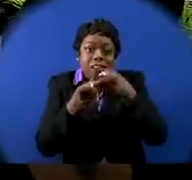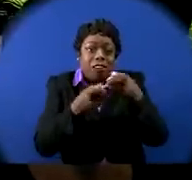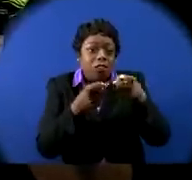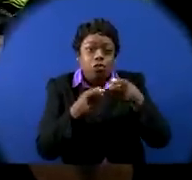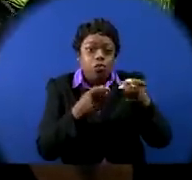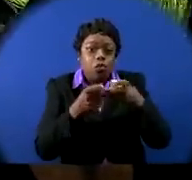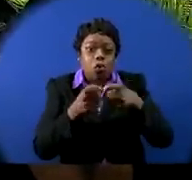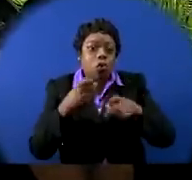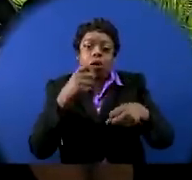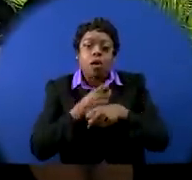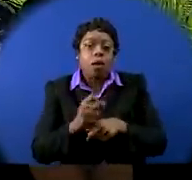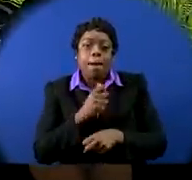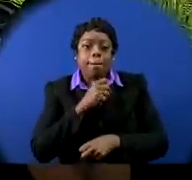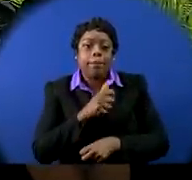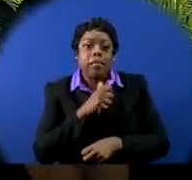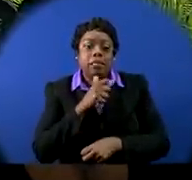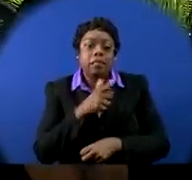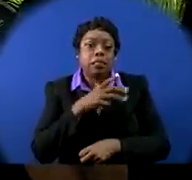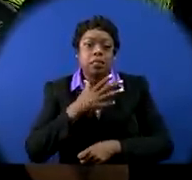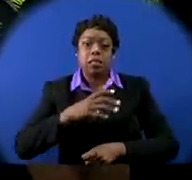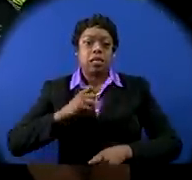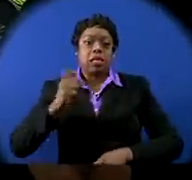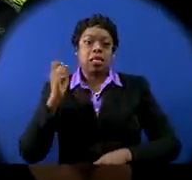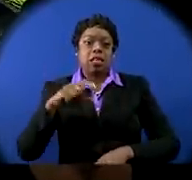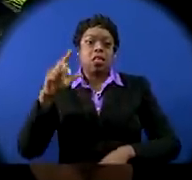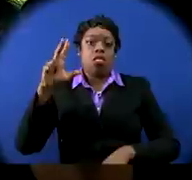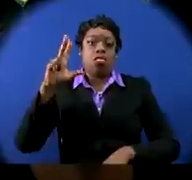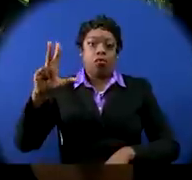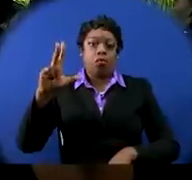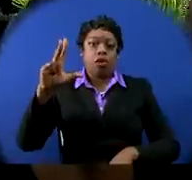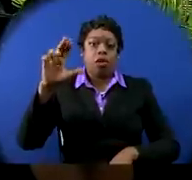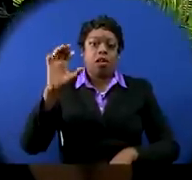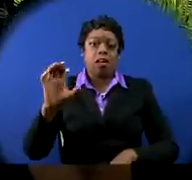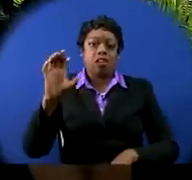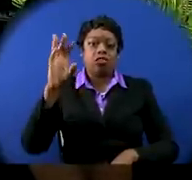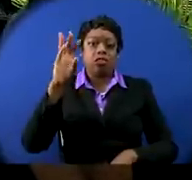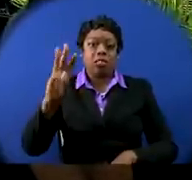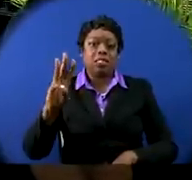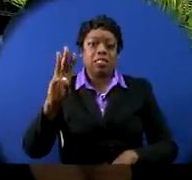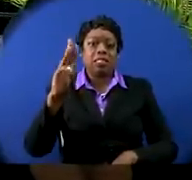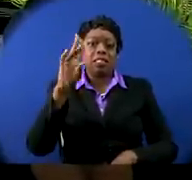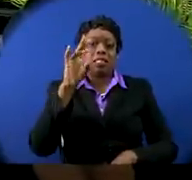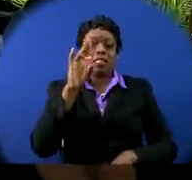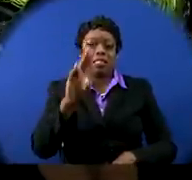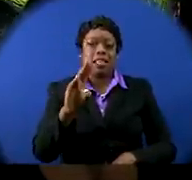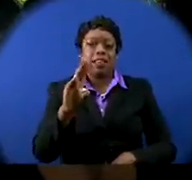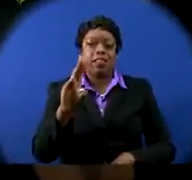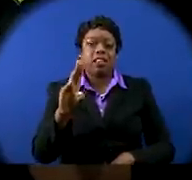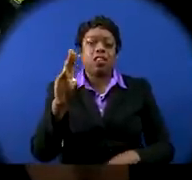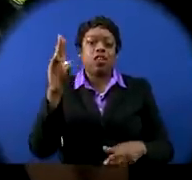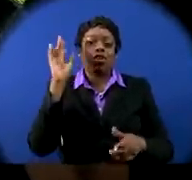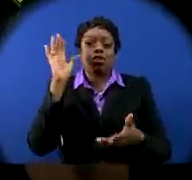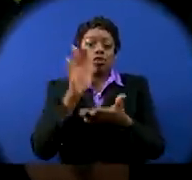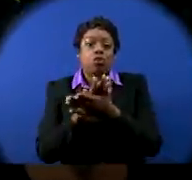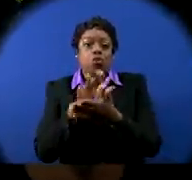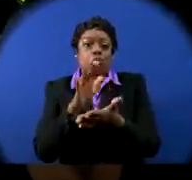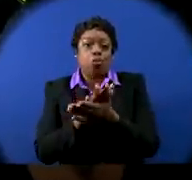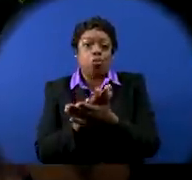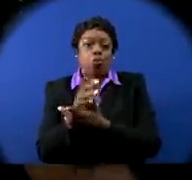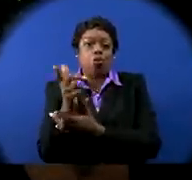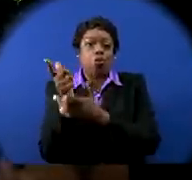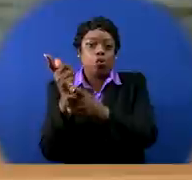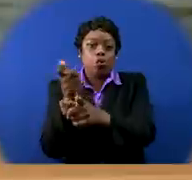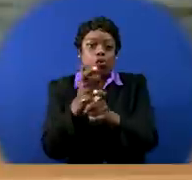it. It makes no sense for this to be the 367th school shooting since